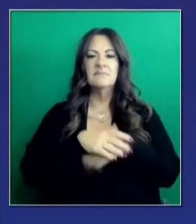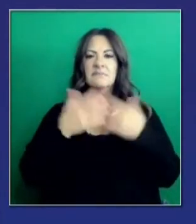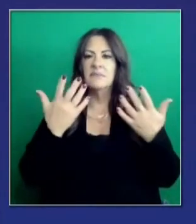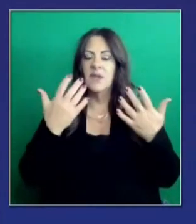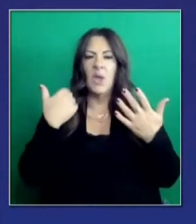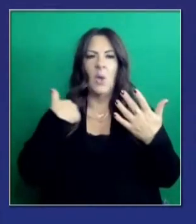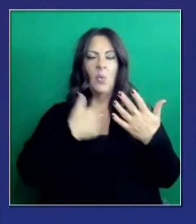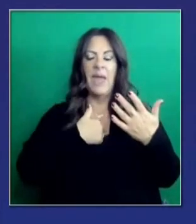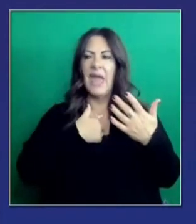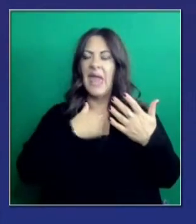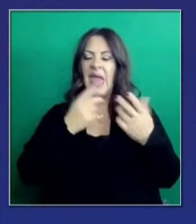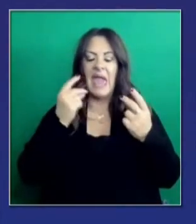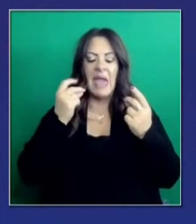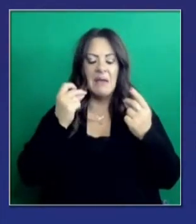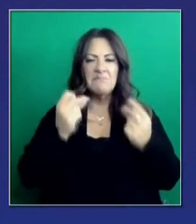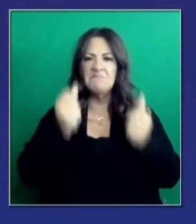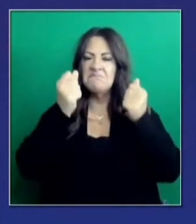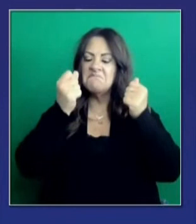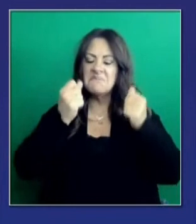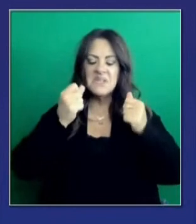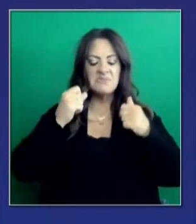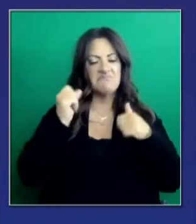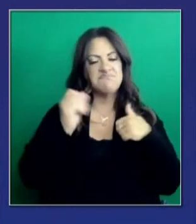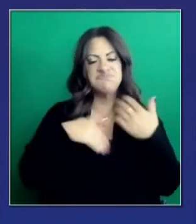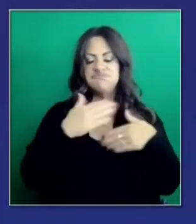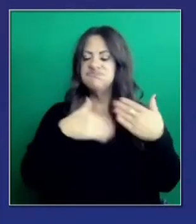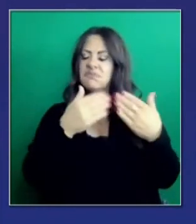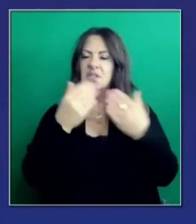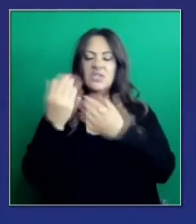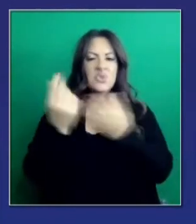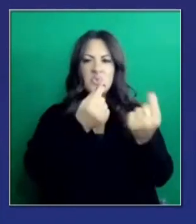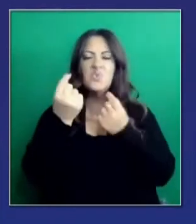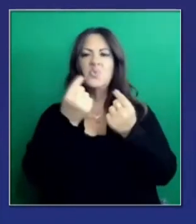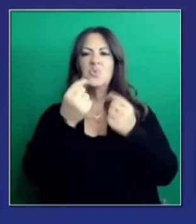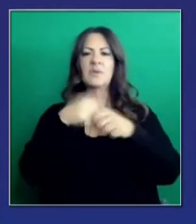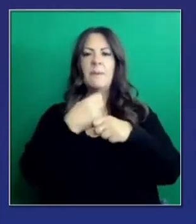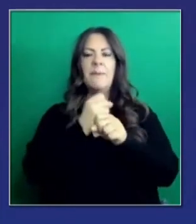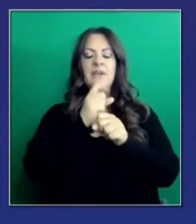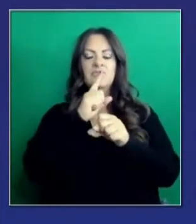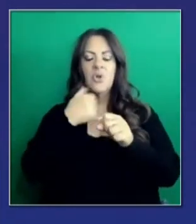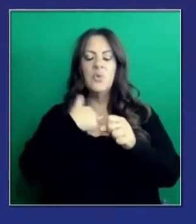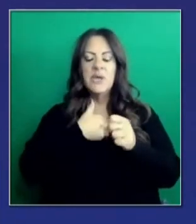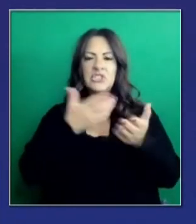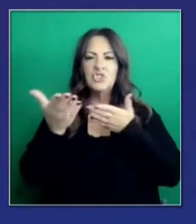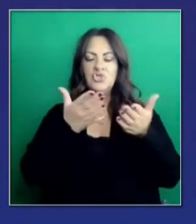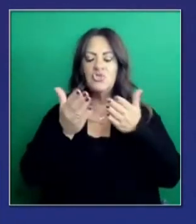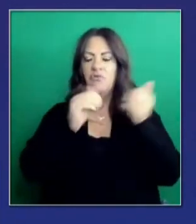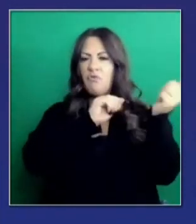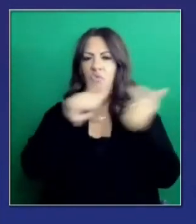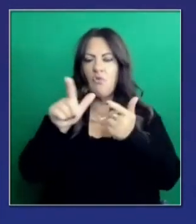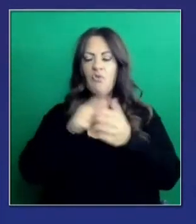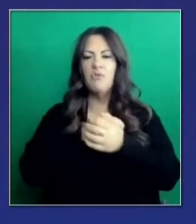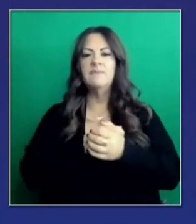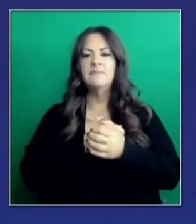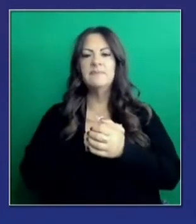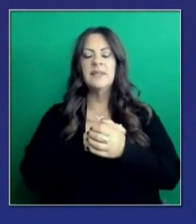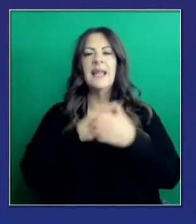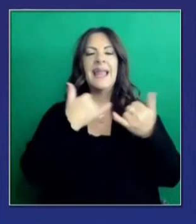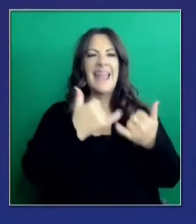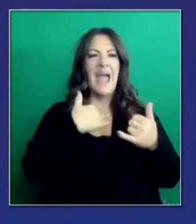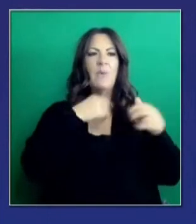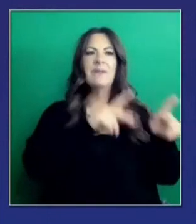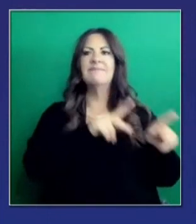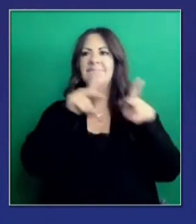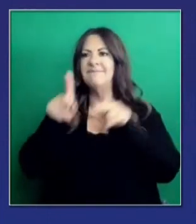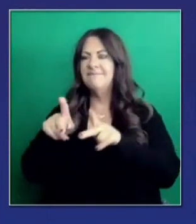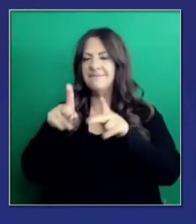That's exactly what we have done, and you'll continue to hear more about as it relates to our vaccine administration in the state, tripling,